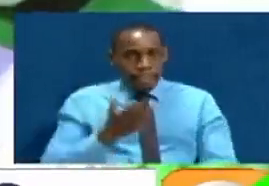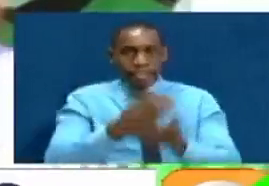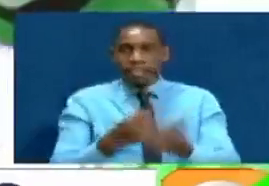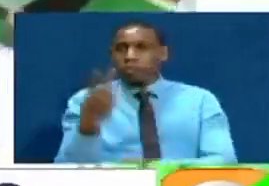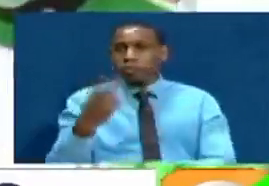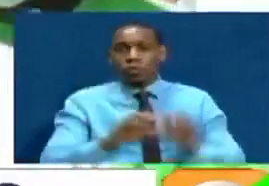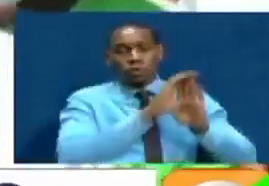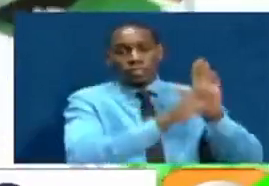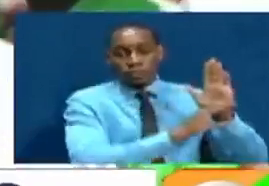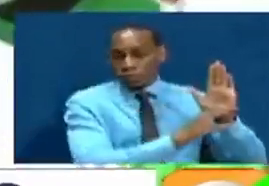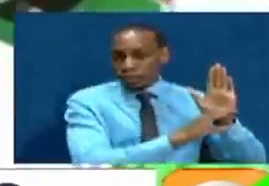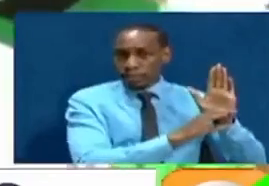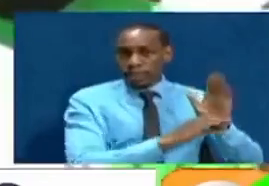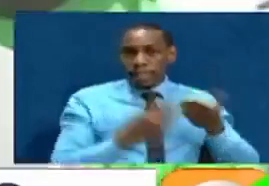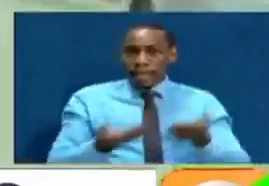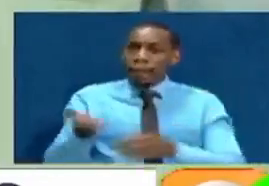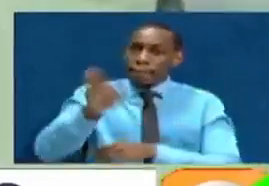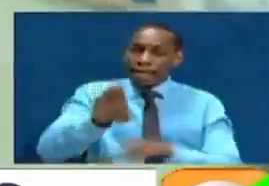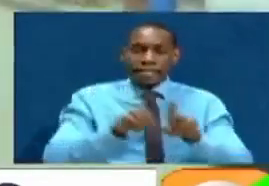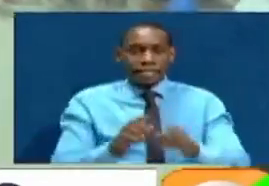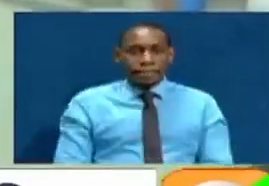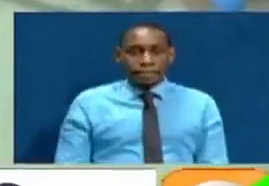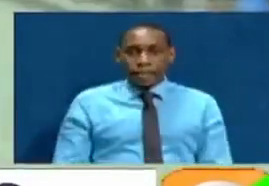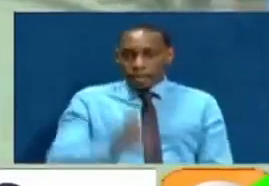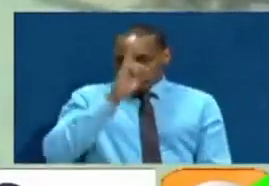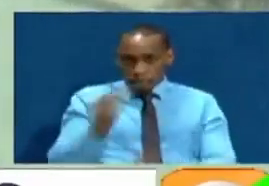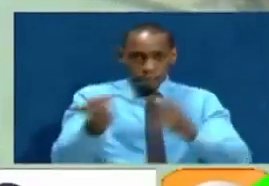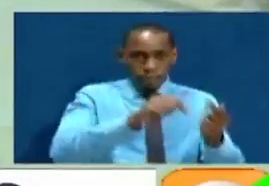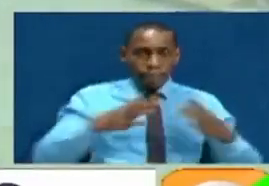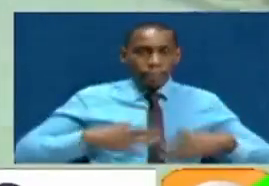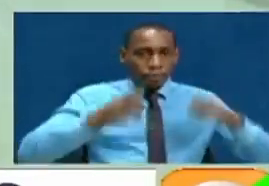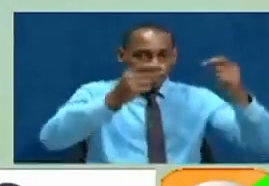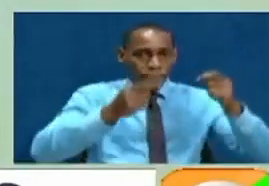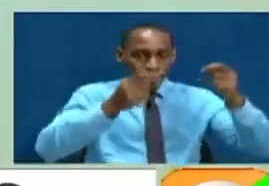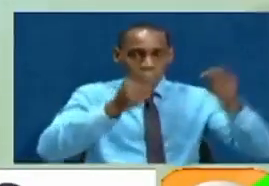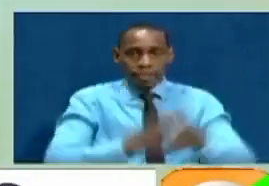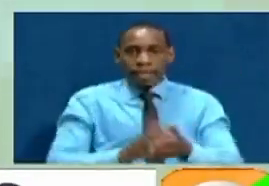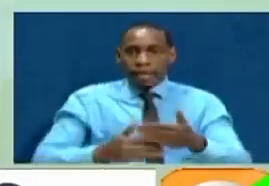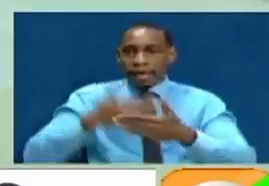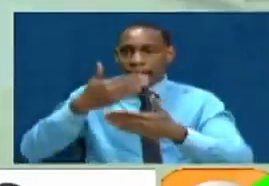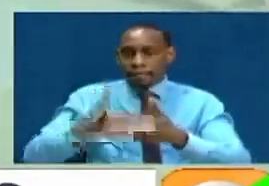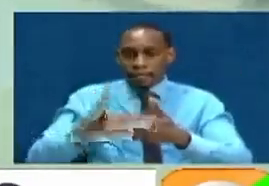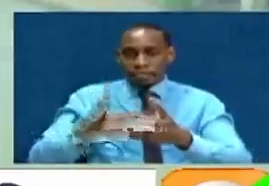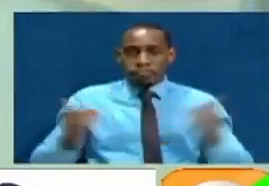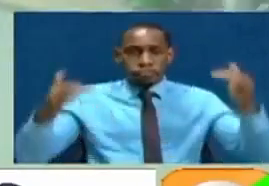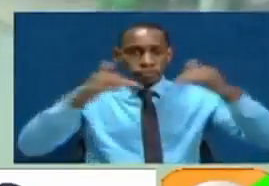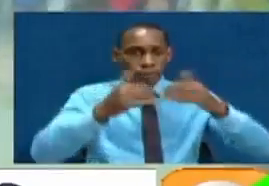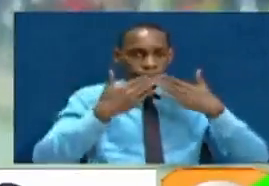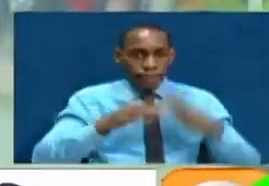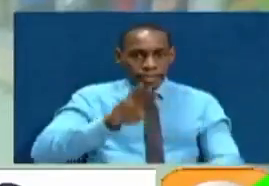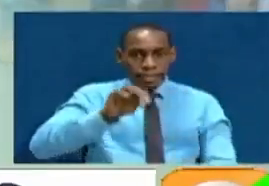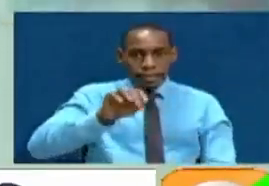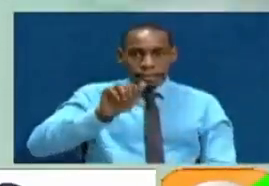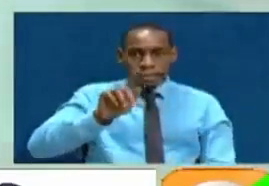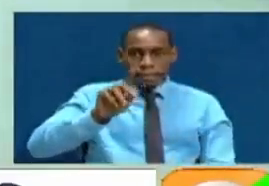section 2 of the constitution. Tumerudi pale pale. Police engaging protesters in running battles shortly after they gathered at